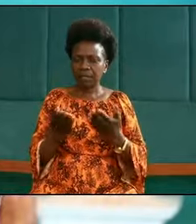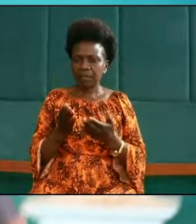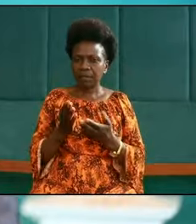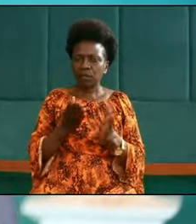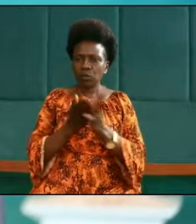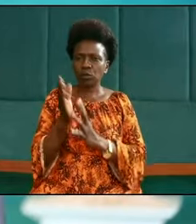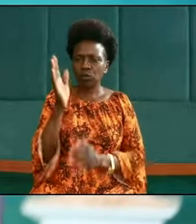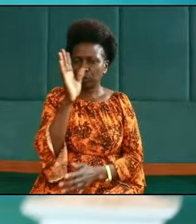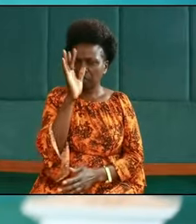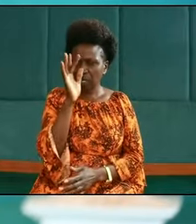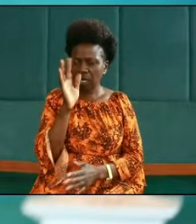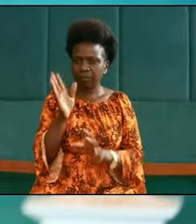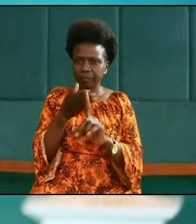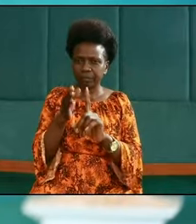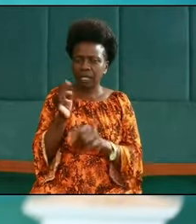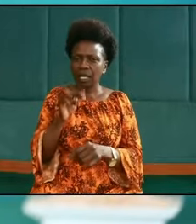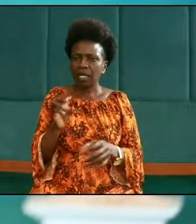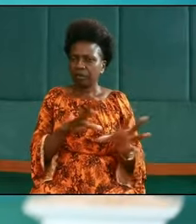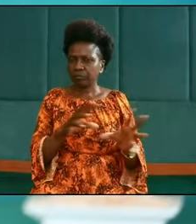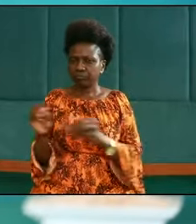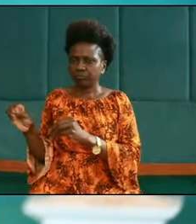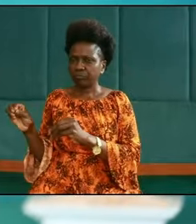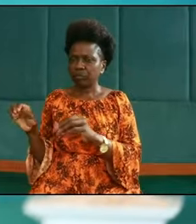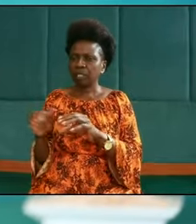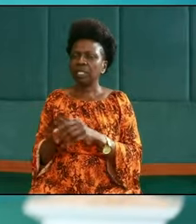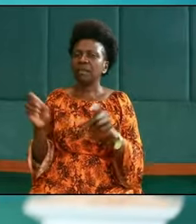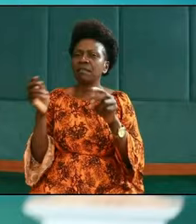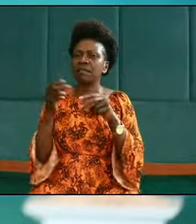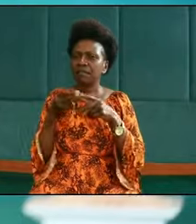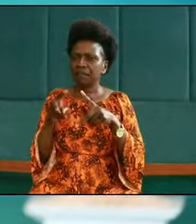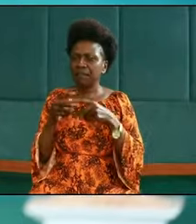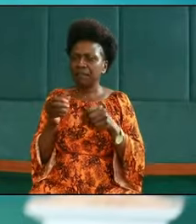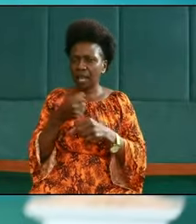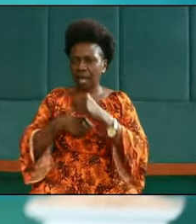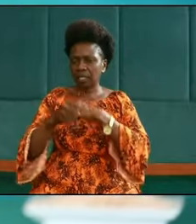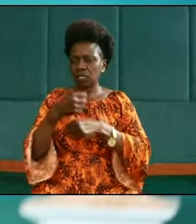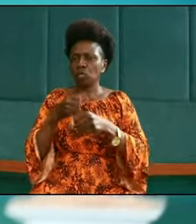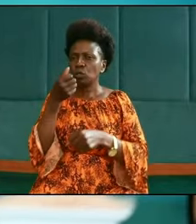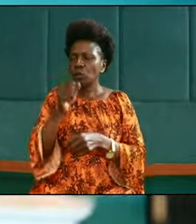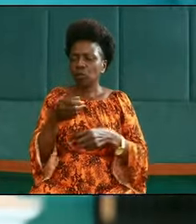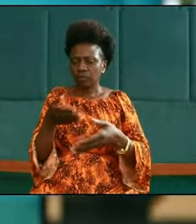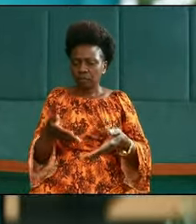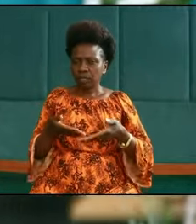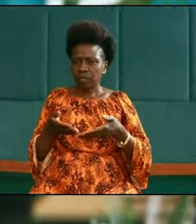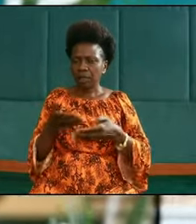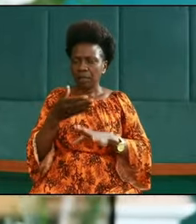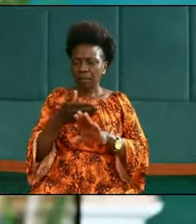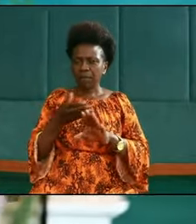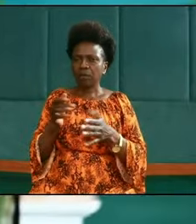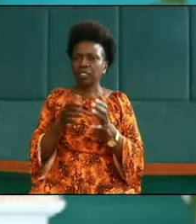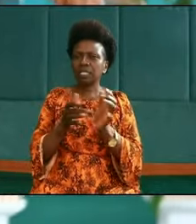and persuading her and taking her in the very act, so that they could bring her before